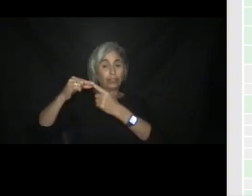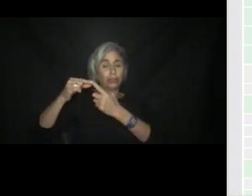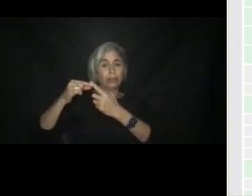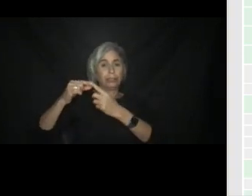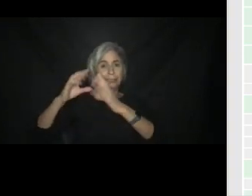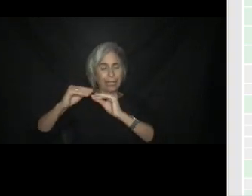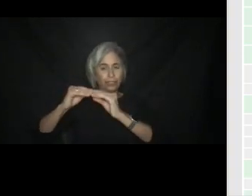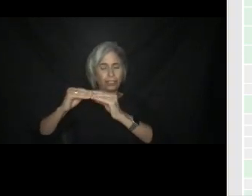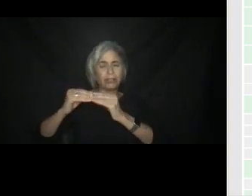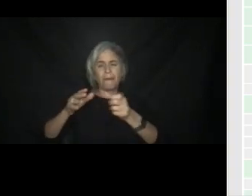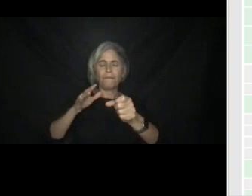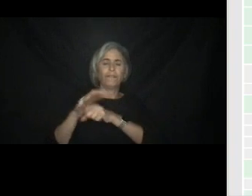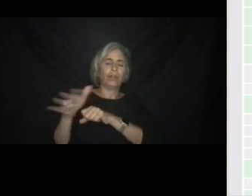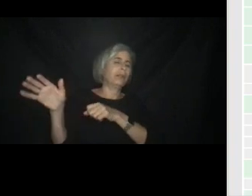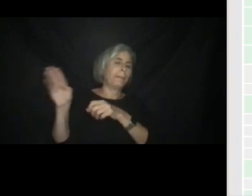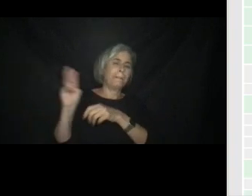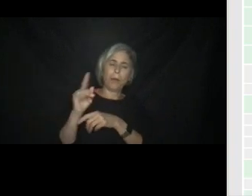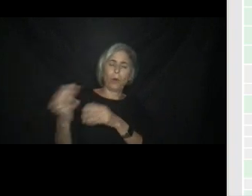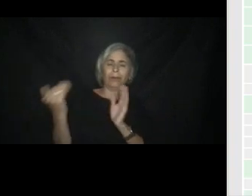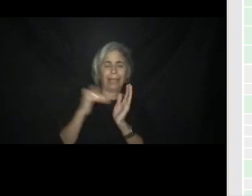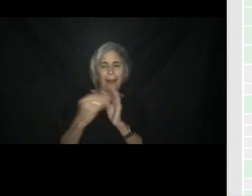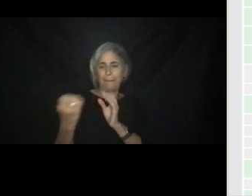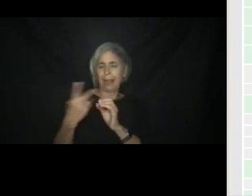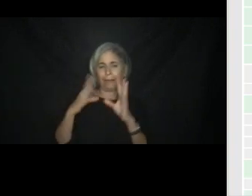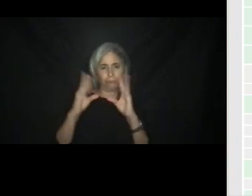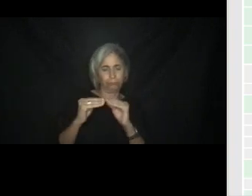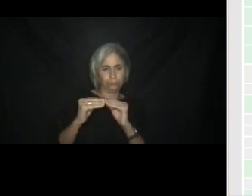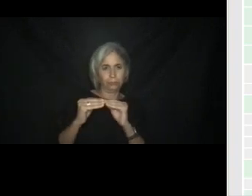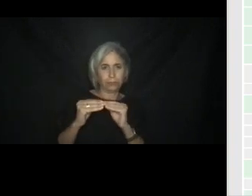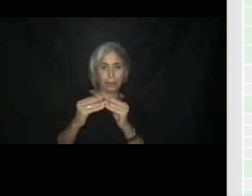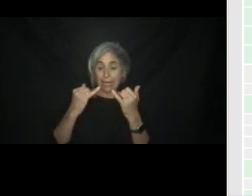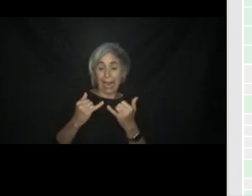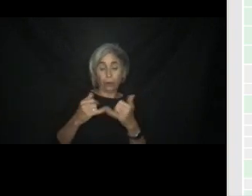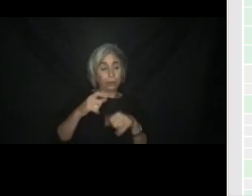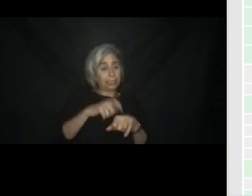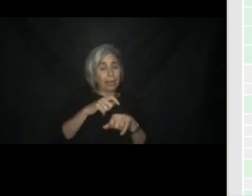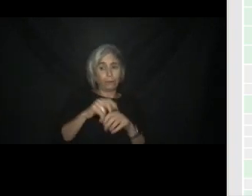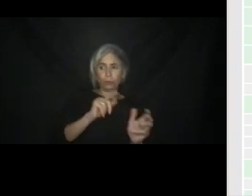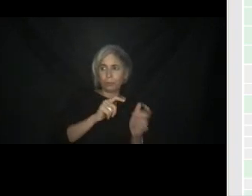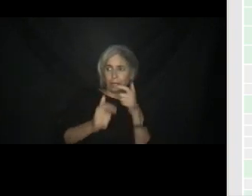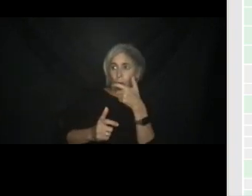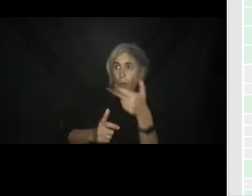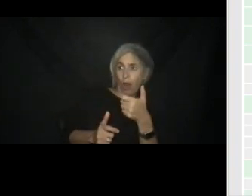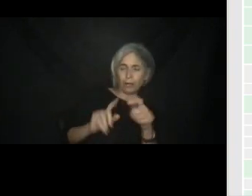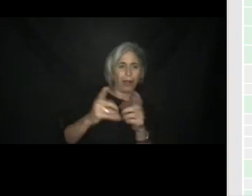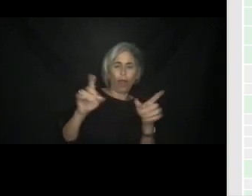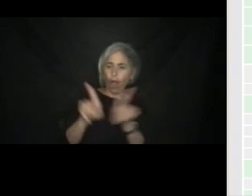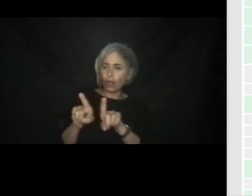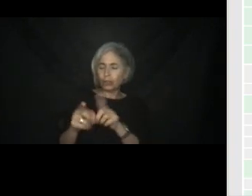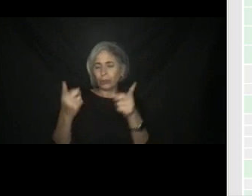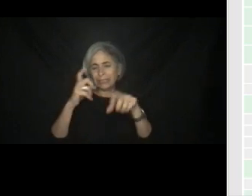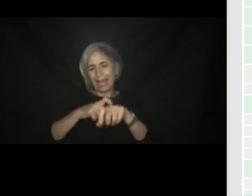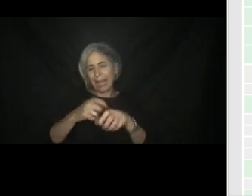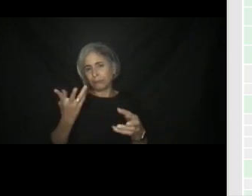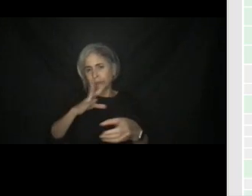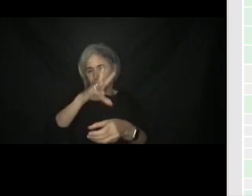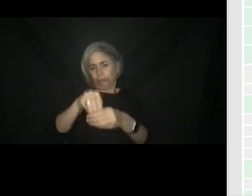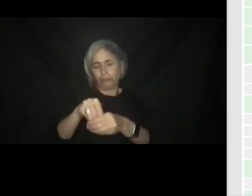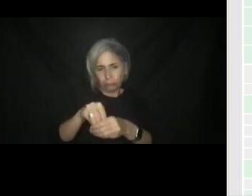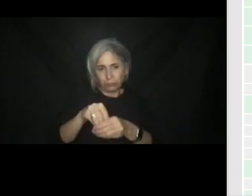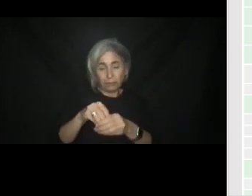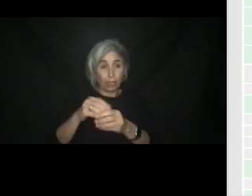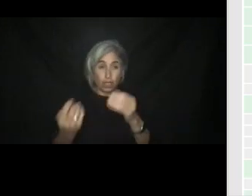As much as the election kind of is a time for you to be on the sidelines, I'd also tell you it's a time to get engaged as well. If you have new ideas, new